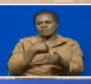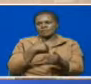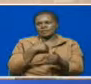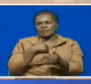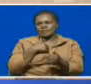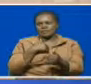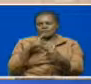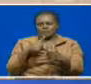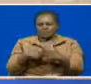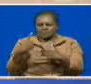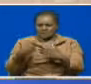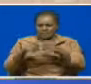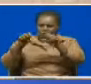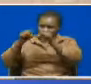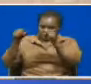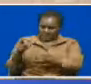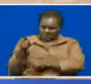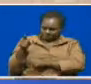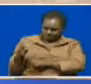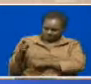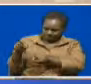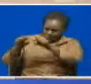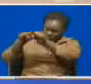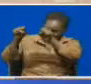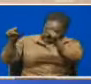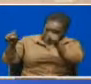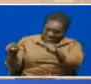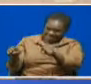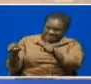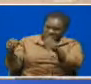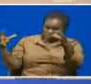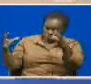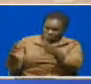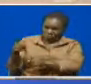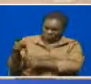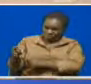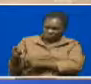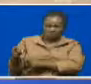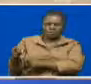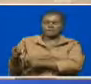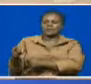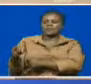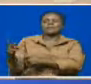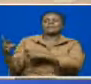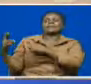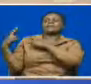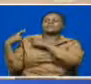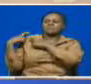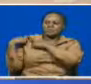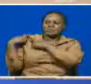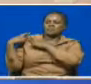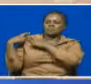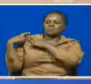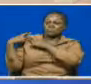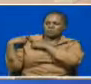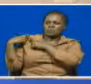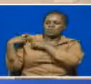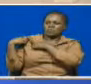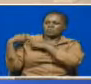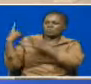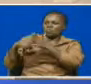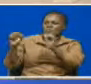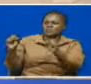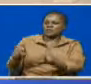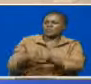we come to the society. So the society entirely is responsible for what